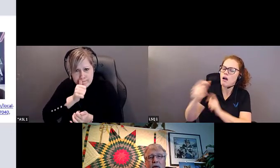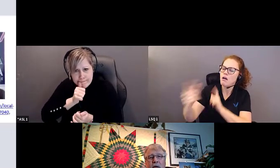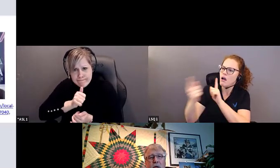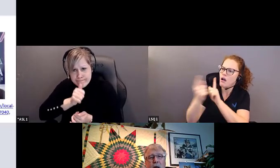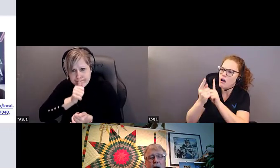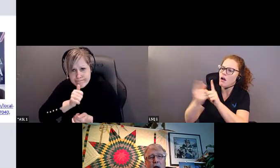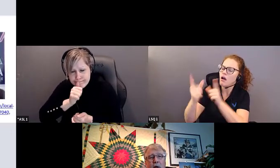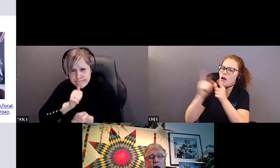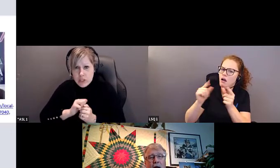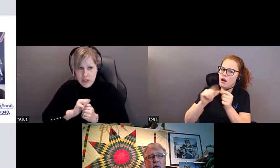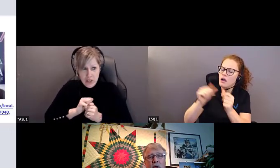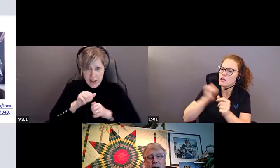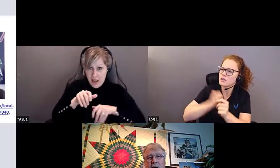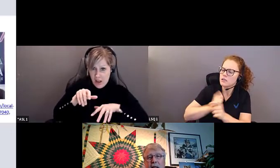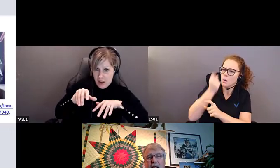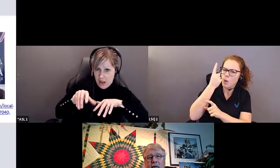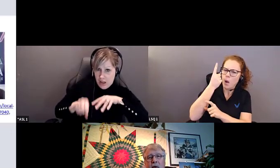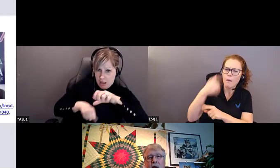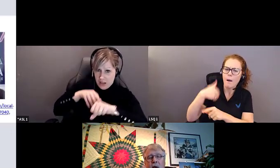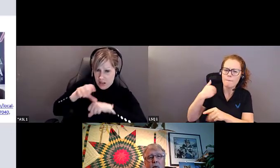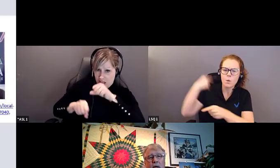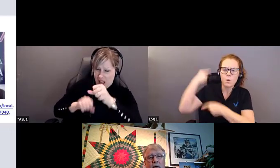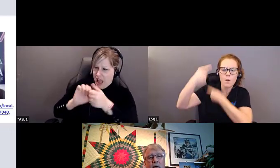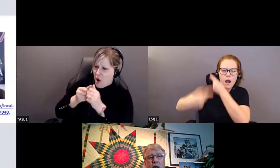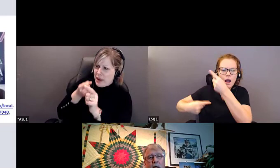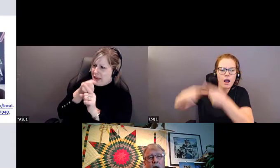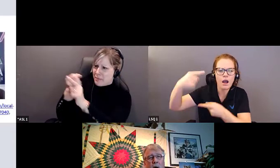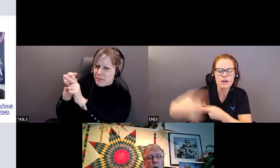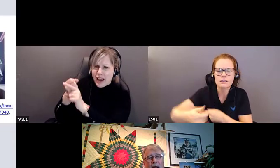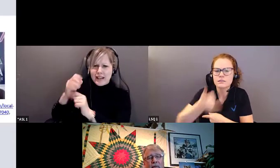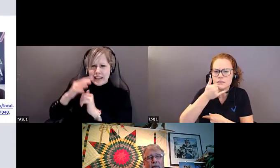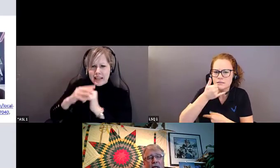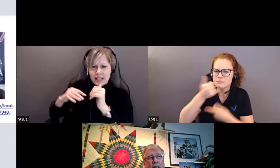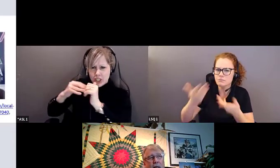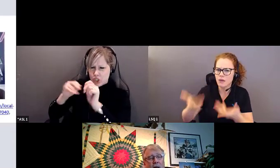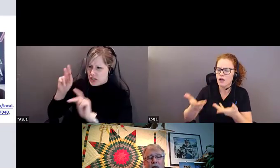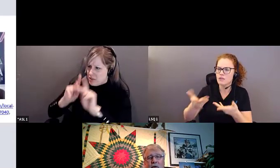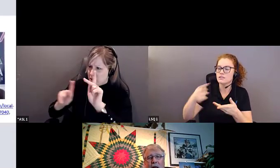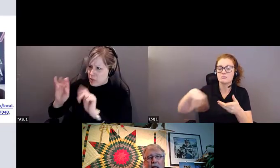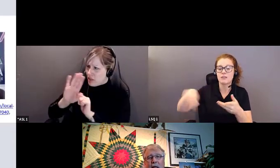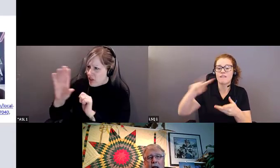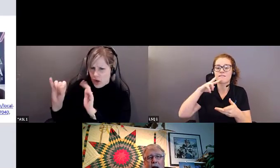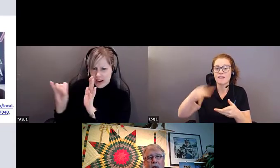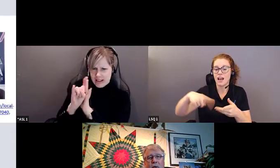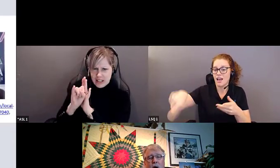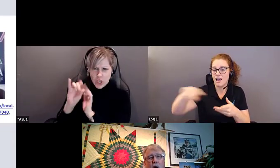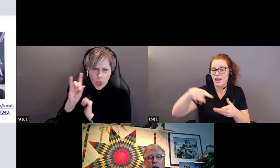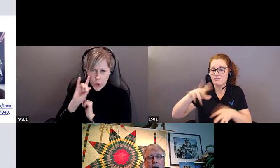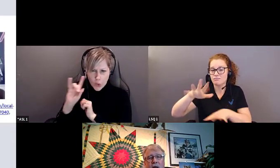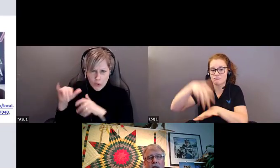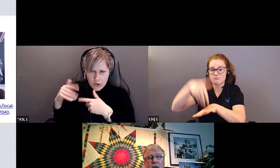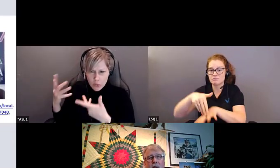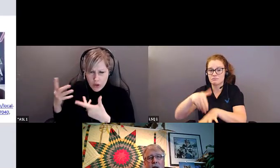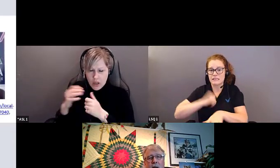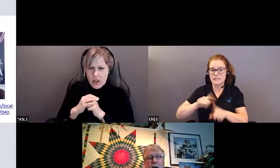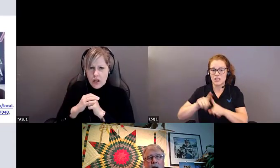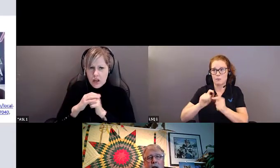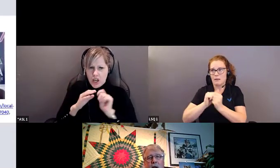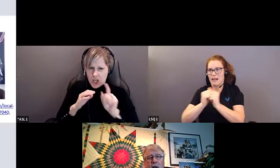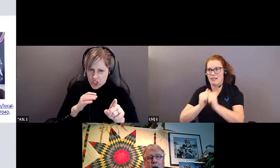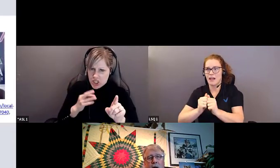of colonization had on their actual identities was a way of seeing and understanding how